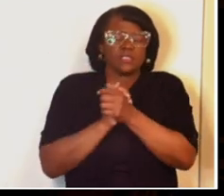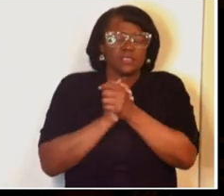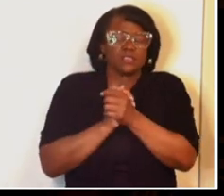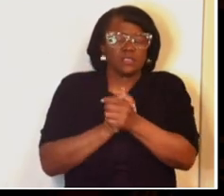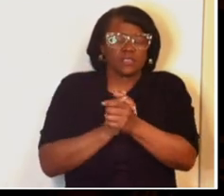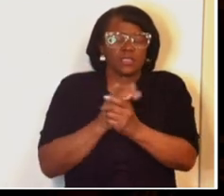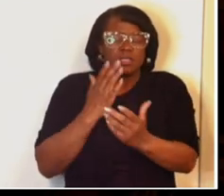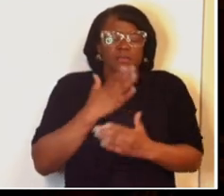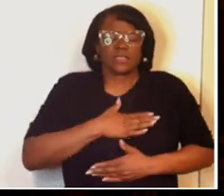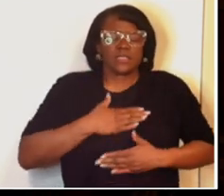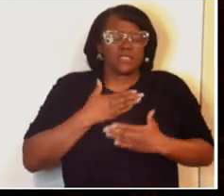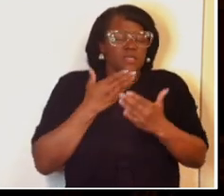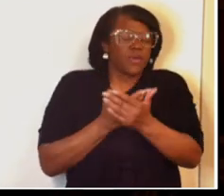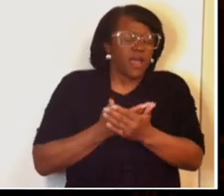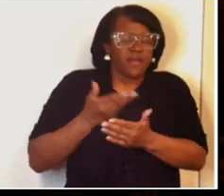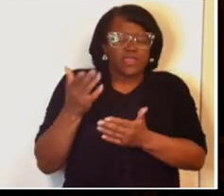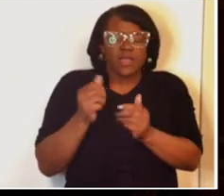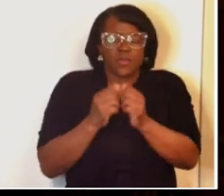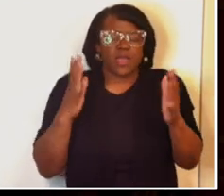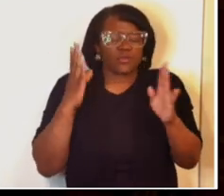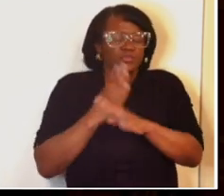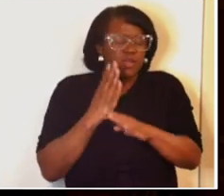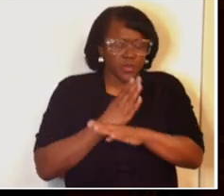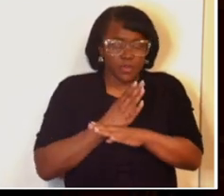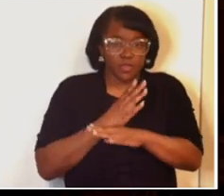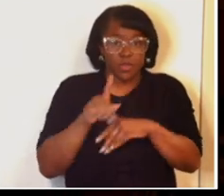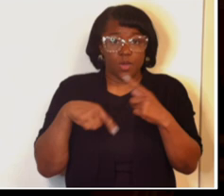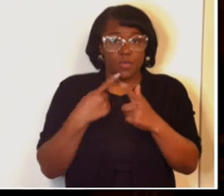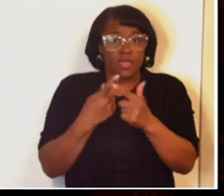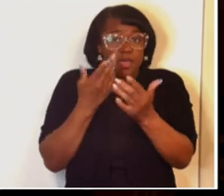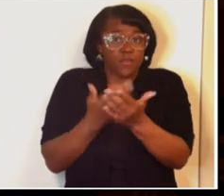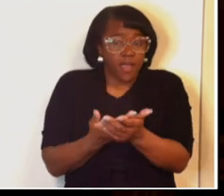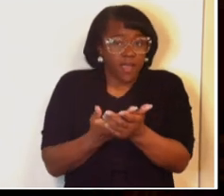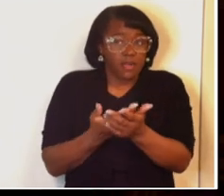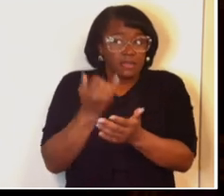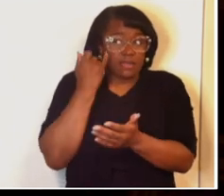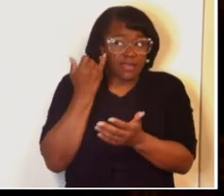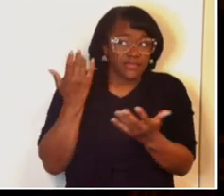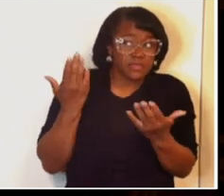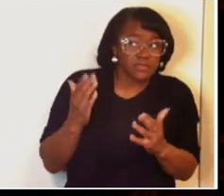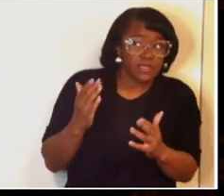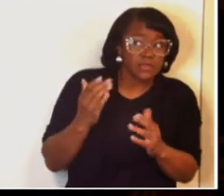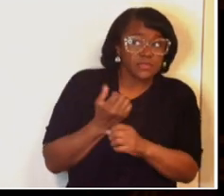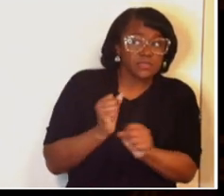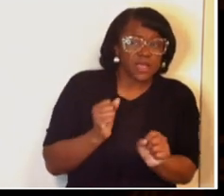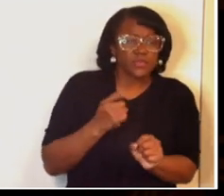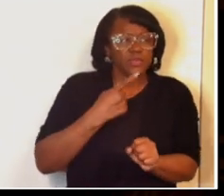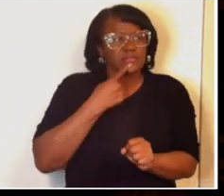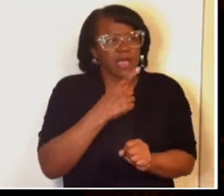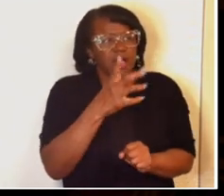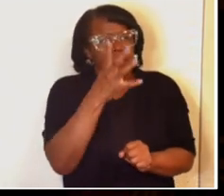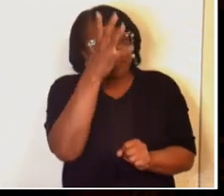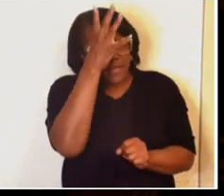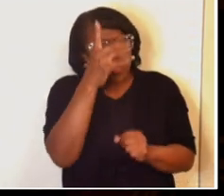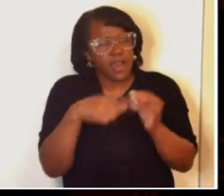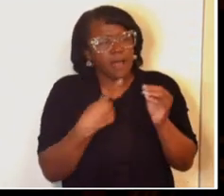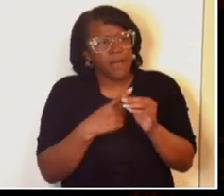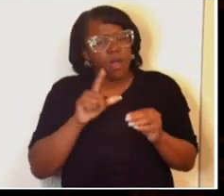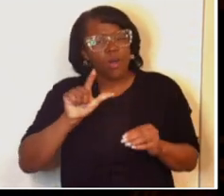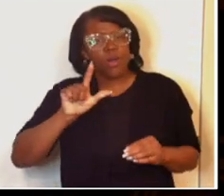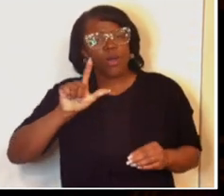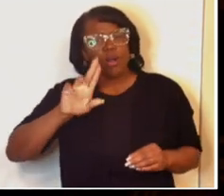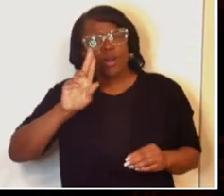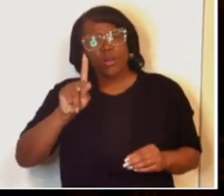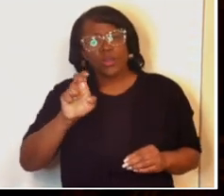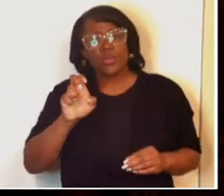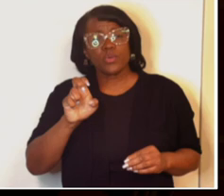soon and without incident. Once there, if it appeared safe, she would tell the man about Luke, the small man she left in